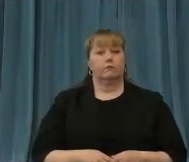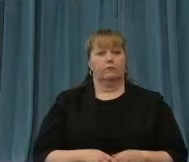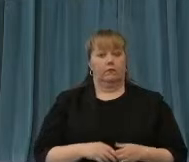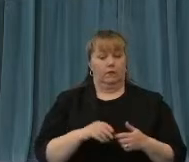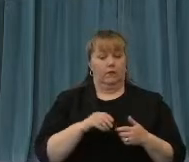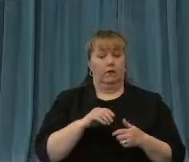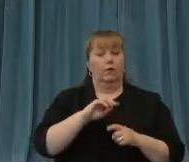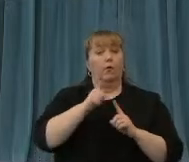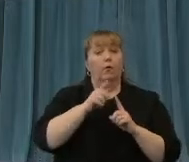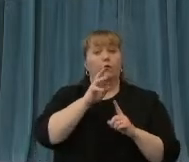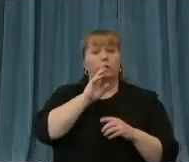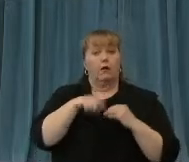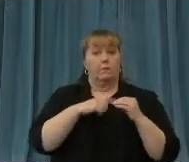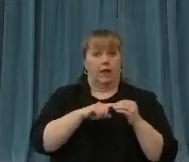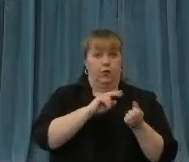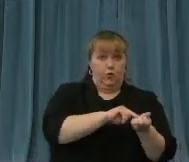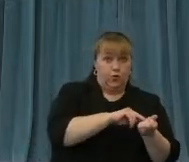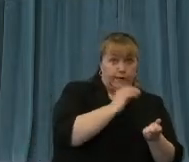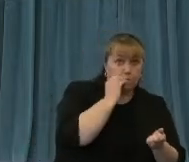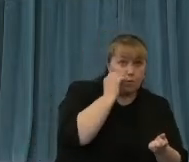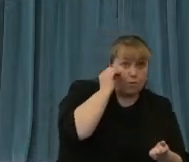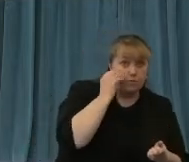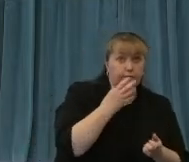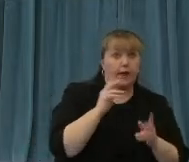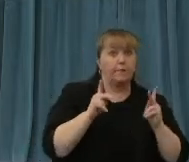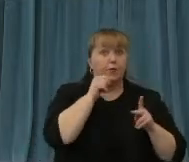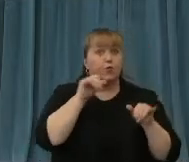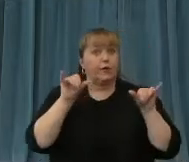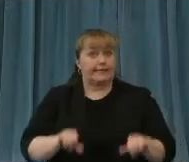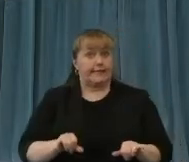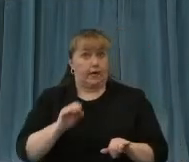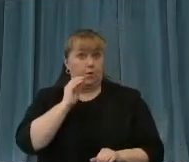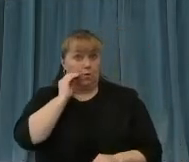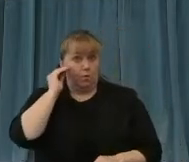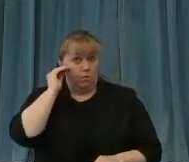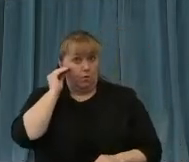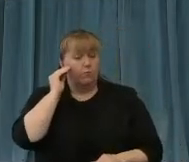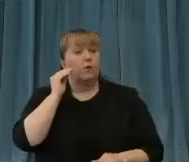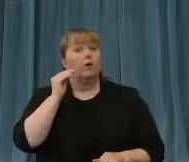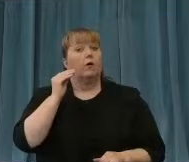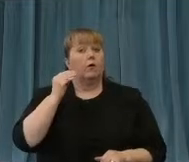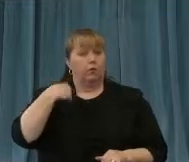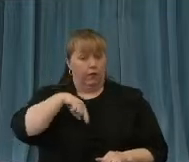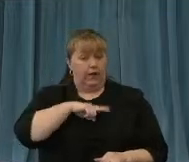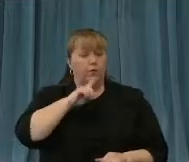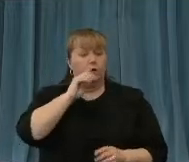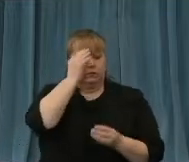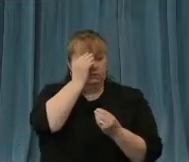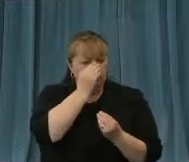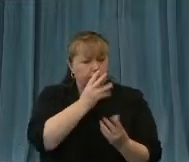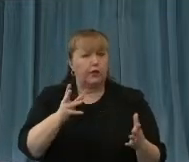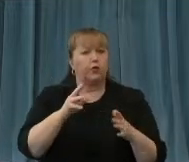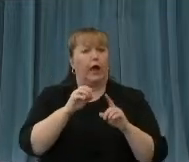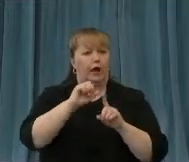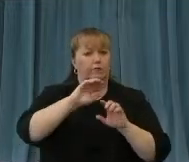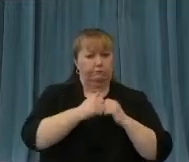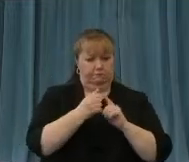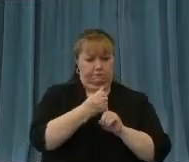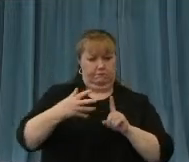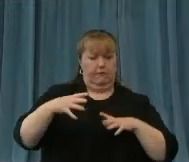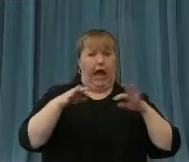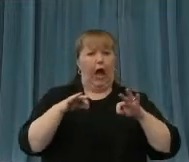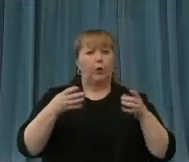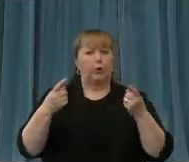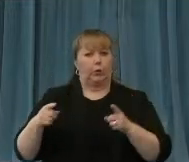this very topic. During phase one, all individuals should avoid socializing in groups of more than 10